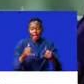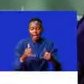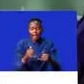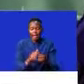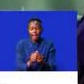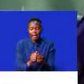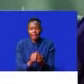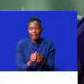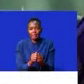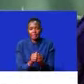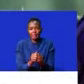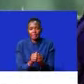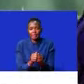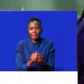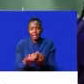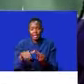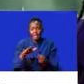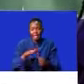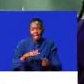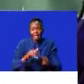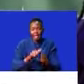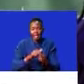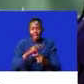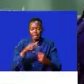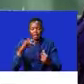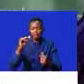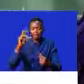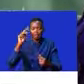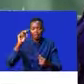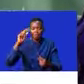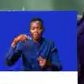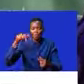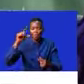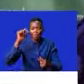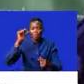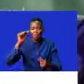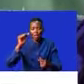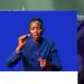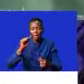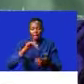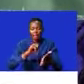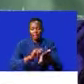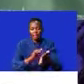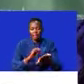the reserve area around Impala Park. And that is something